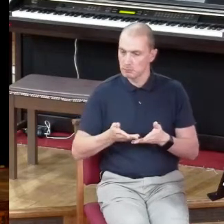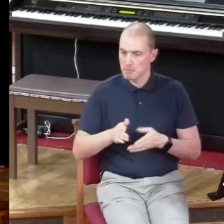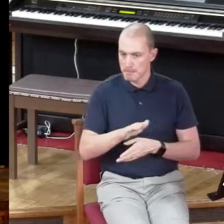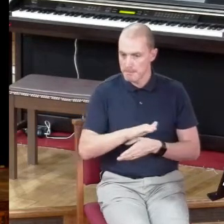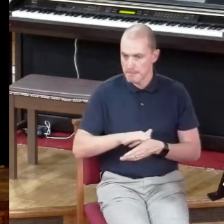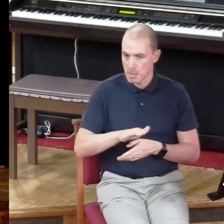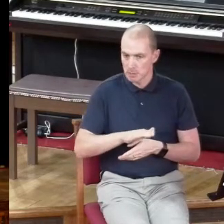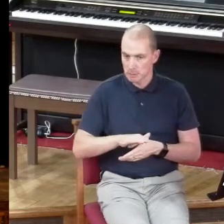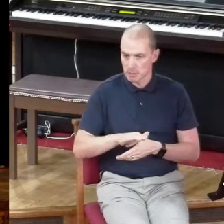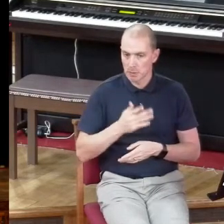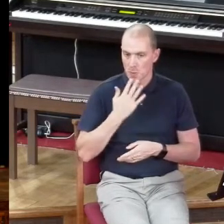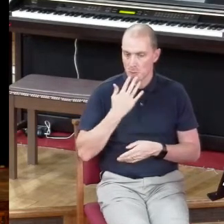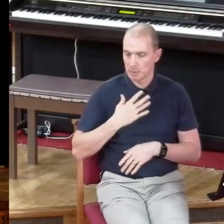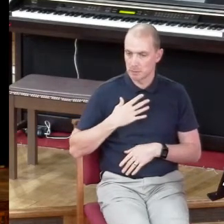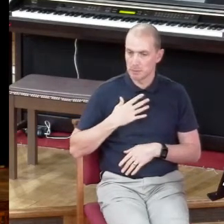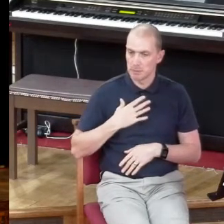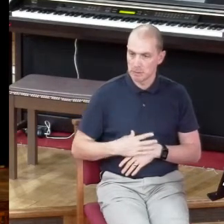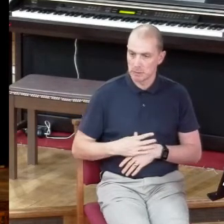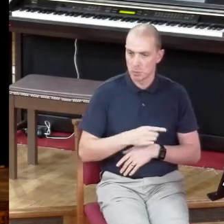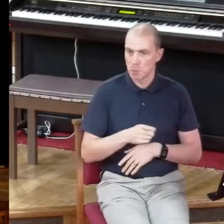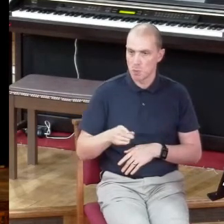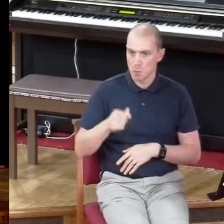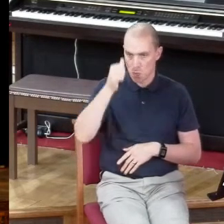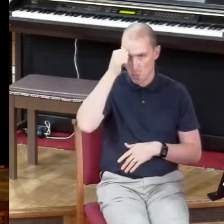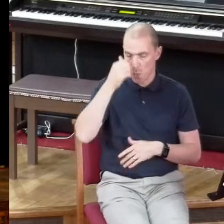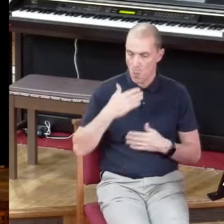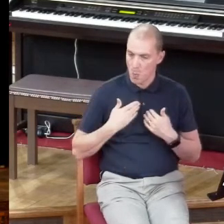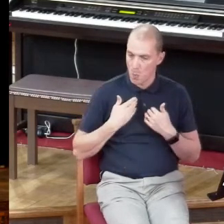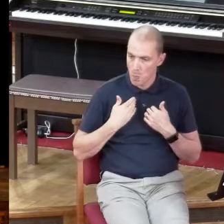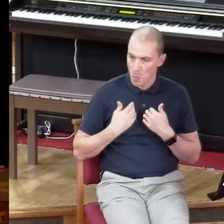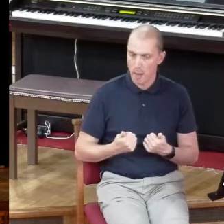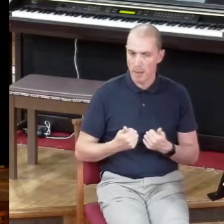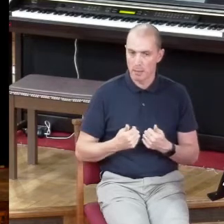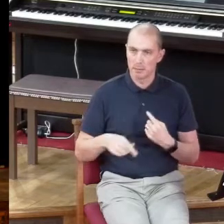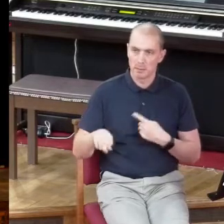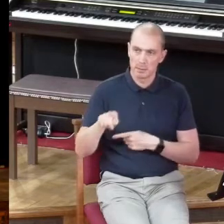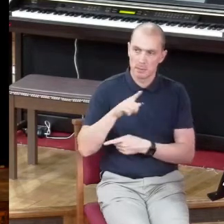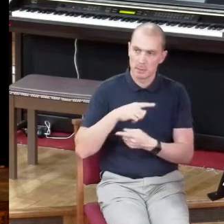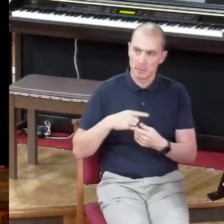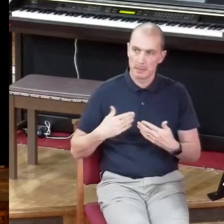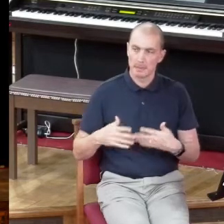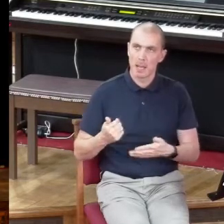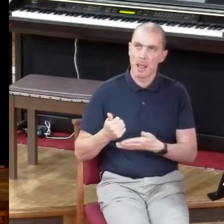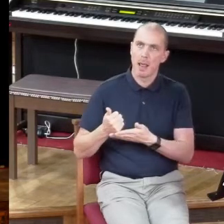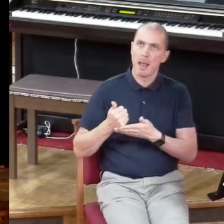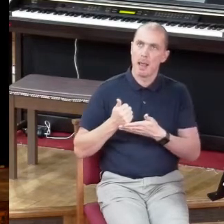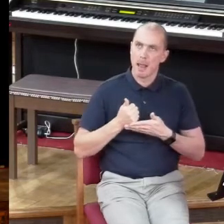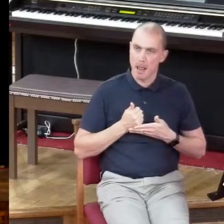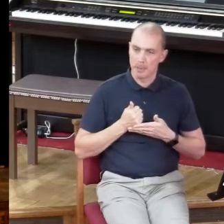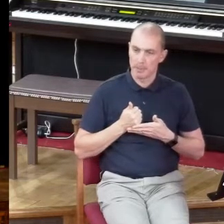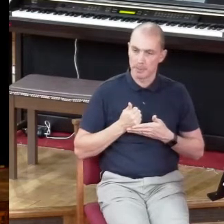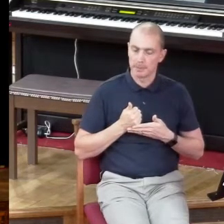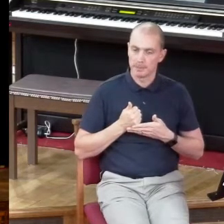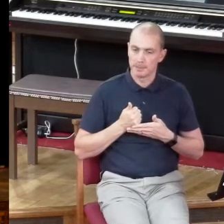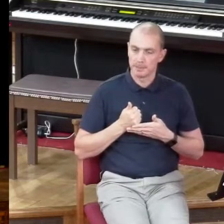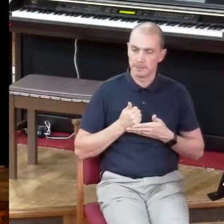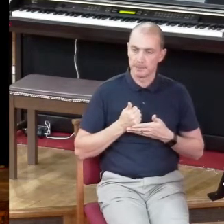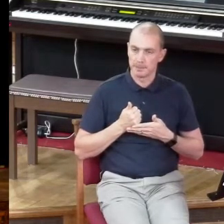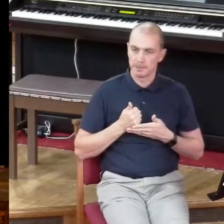You know very well in how many ways he helped me in Ephesus. You then, my